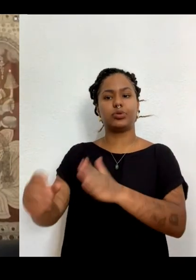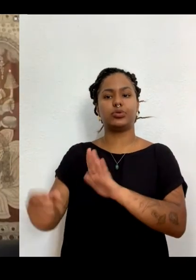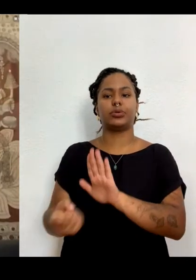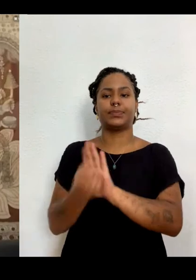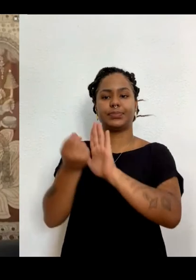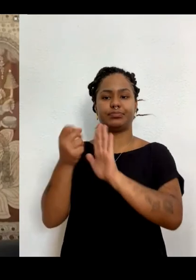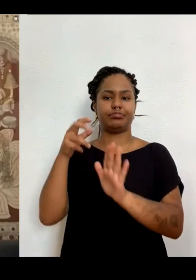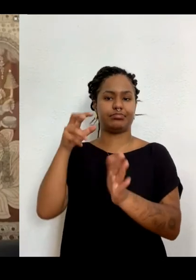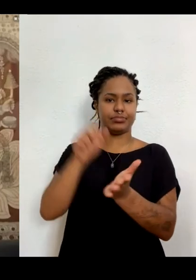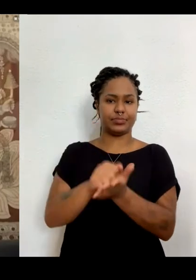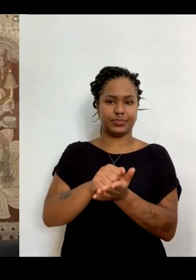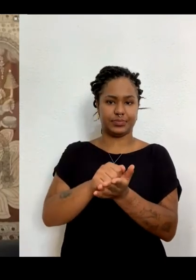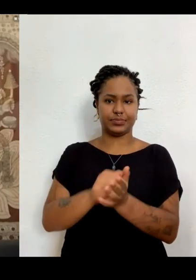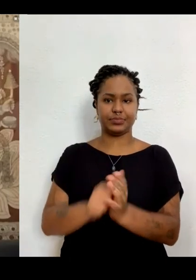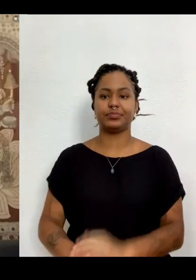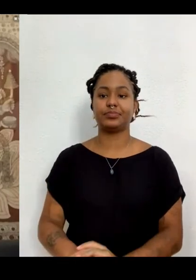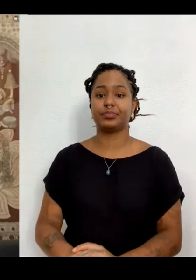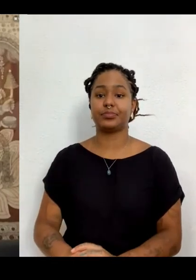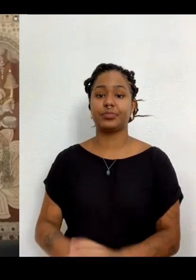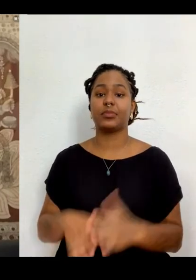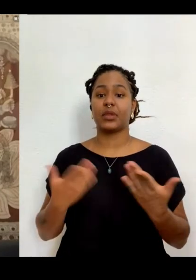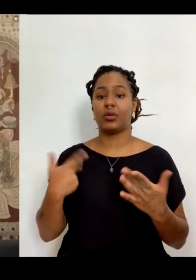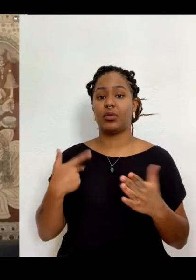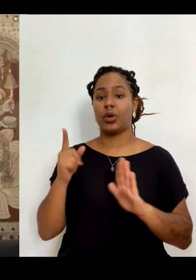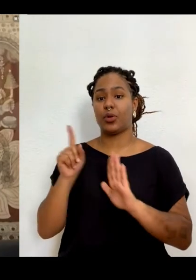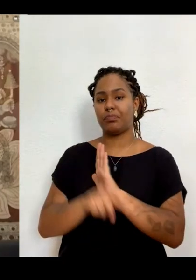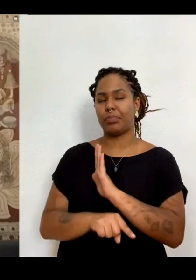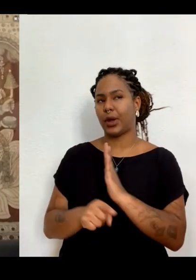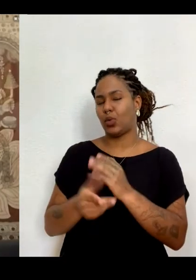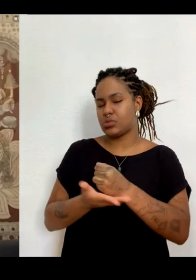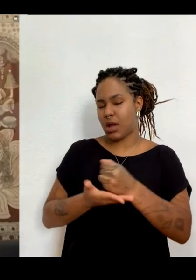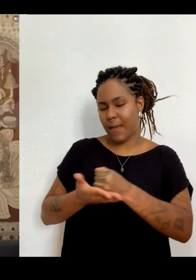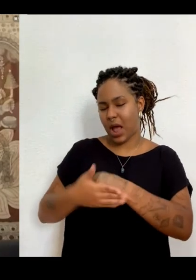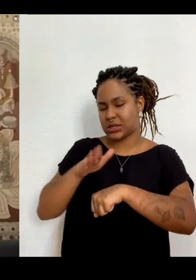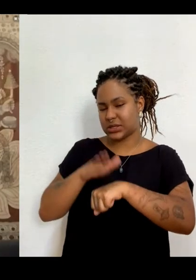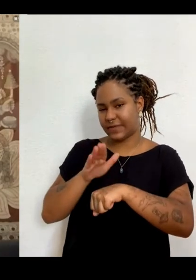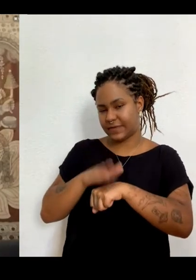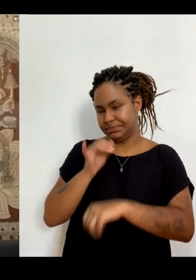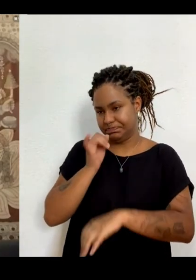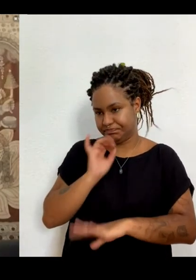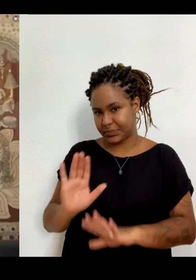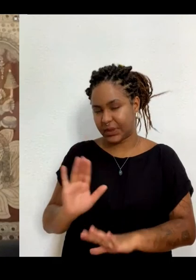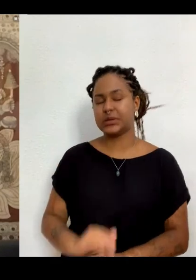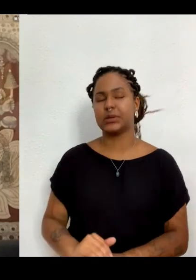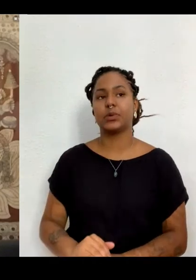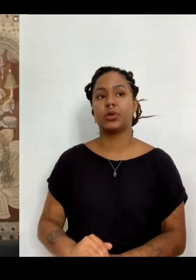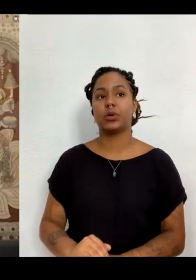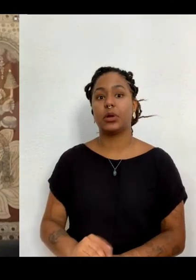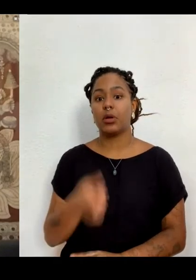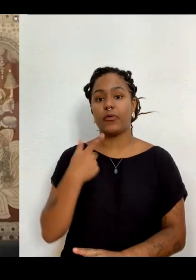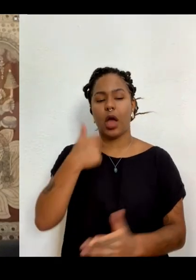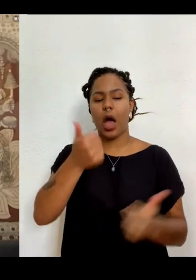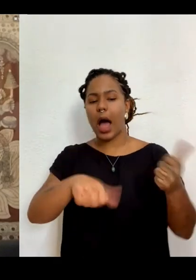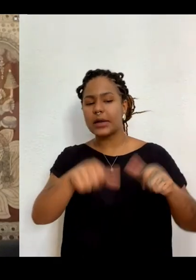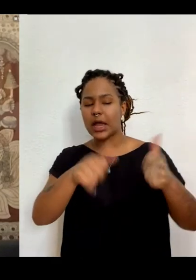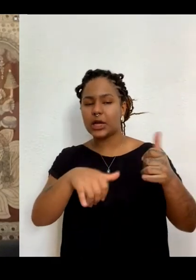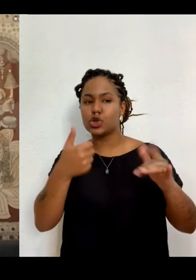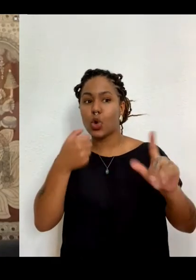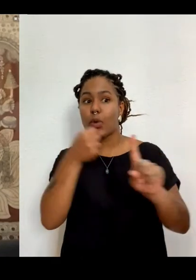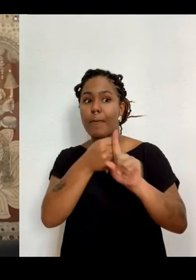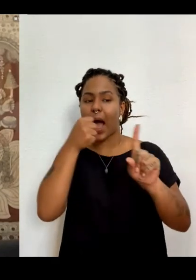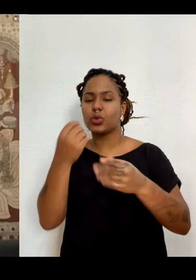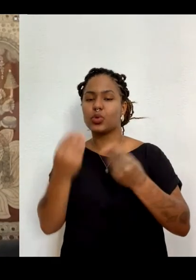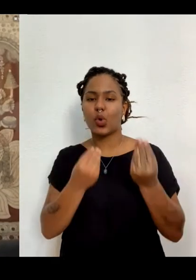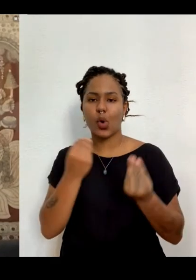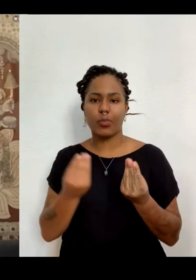some basic questions you know I said have you looked at the impacts and this if you can't stop to look at the impacts and